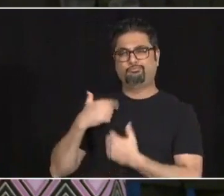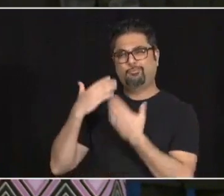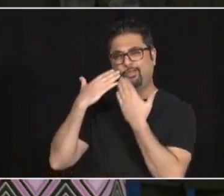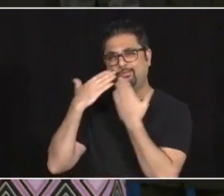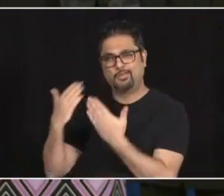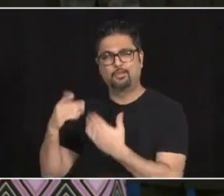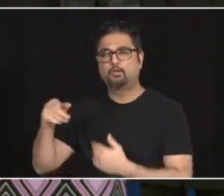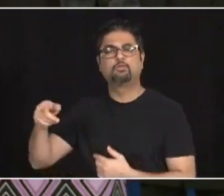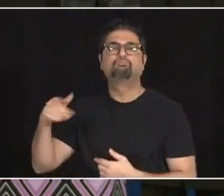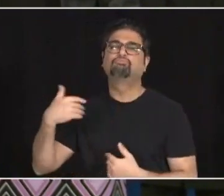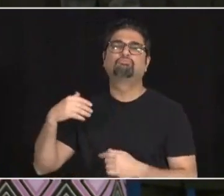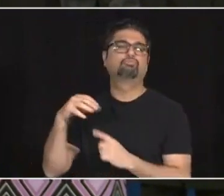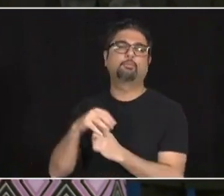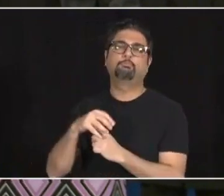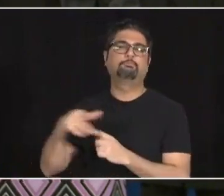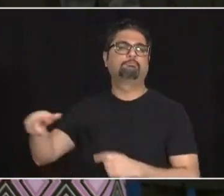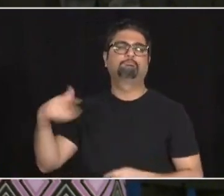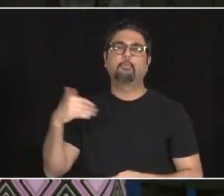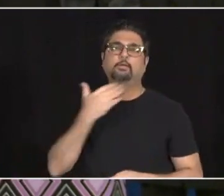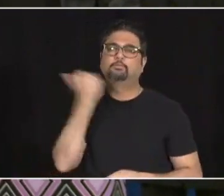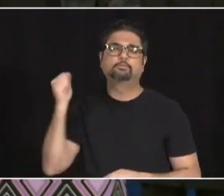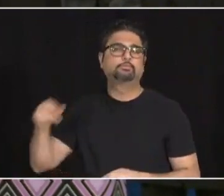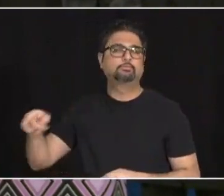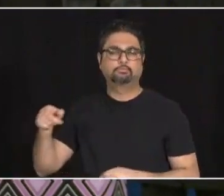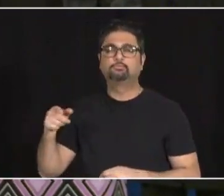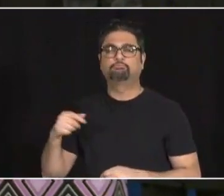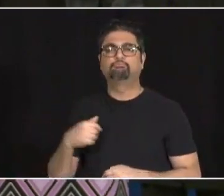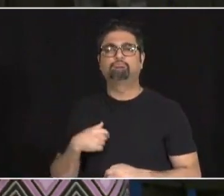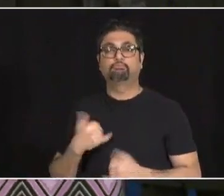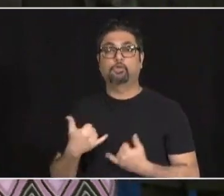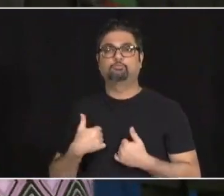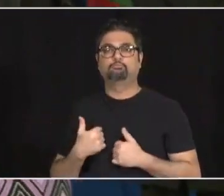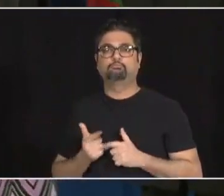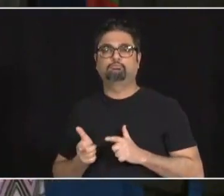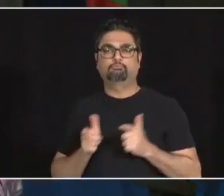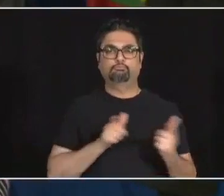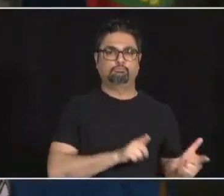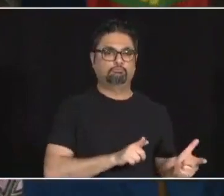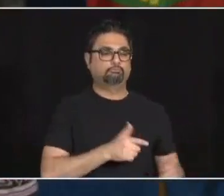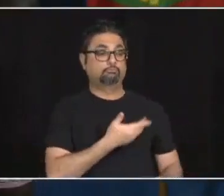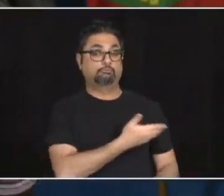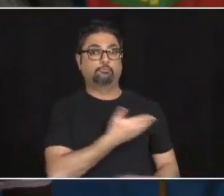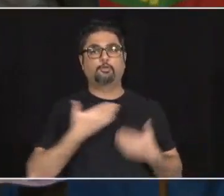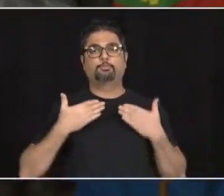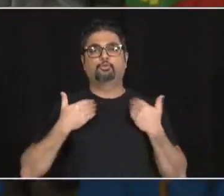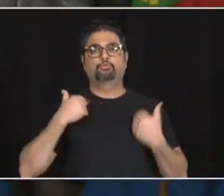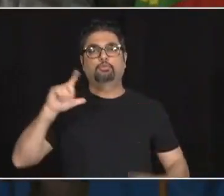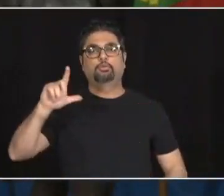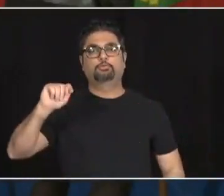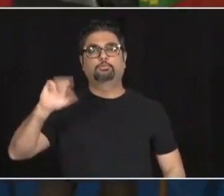champions. I'm gonna just send this over to the Minister of Long-Term Care. Thank you.